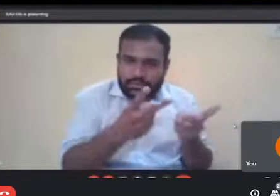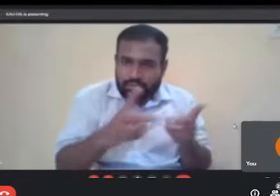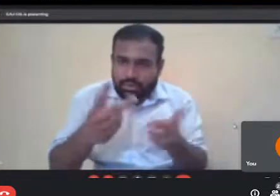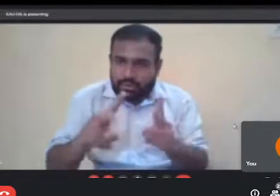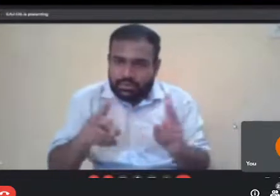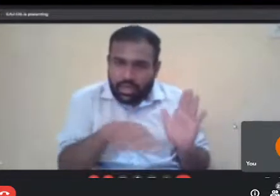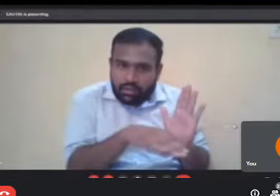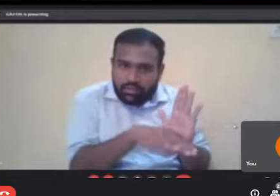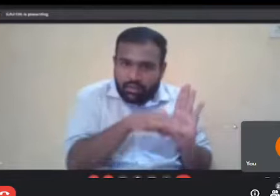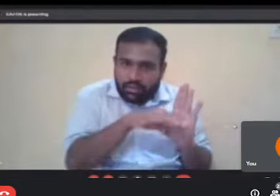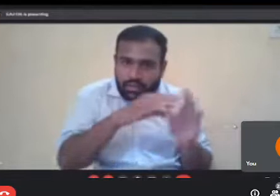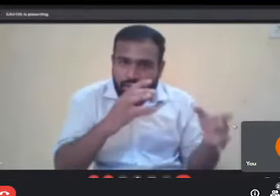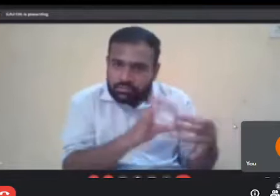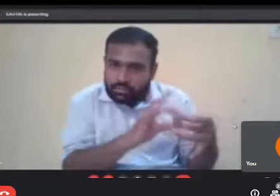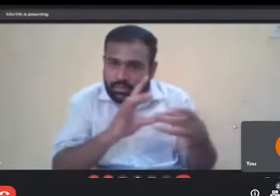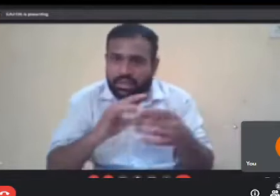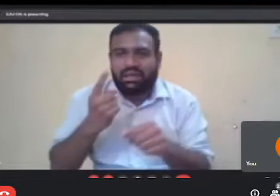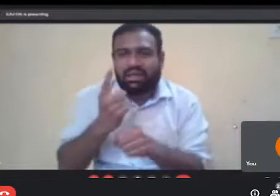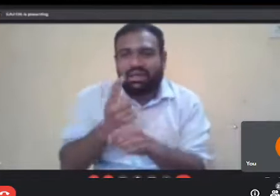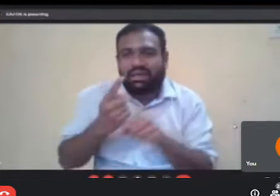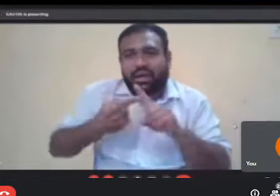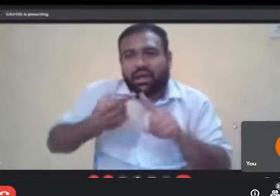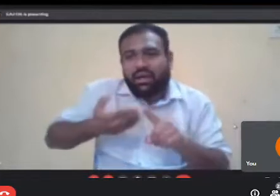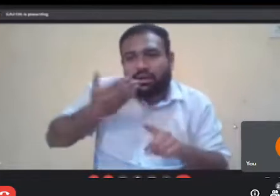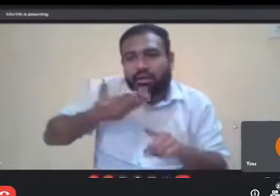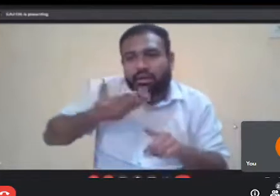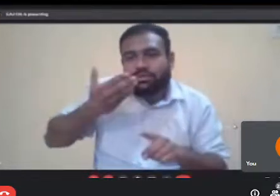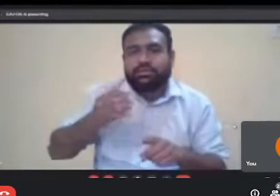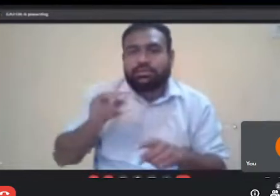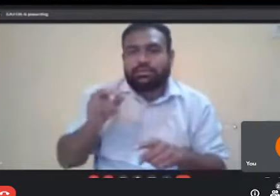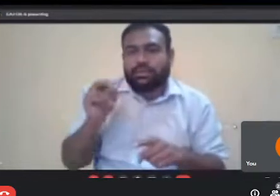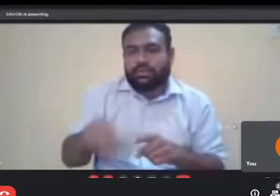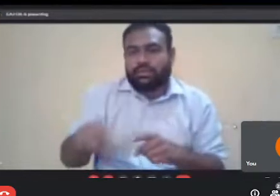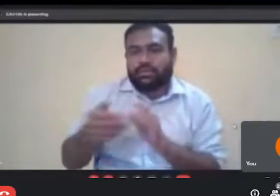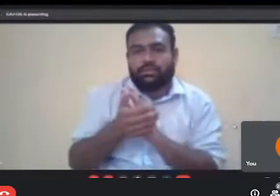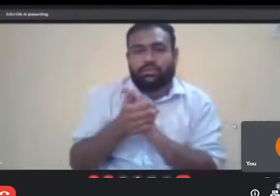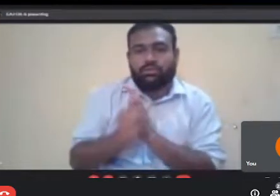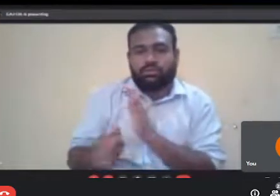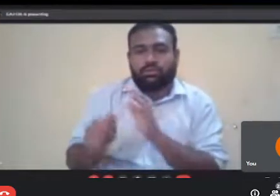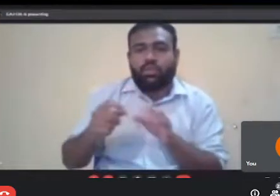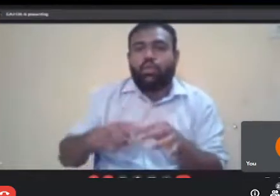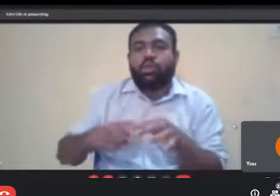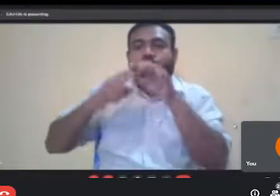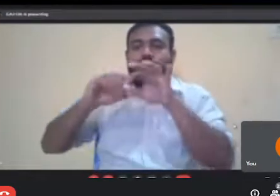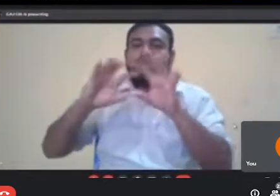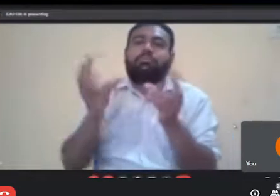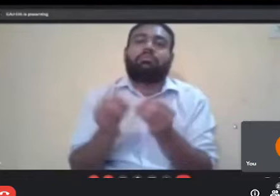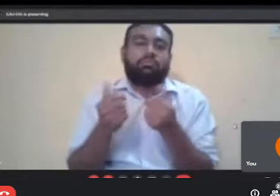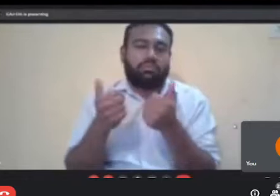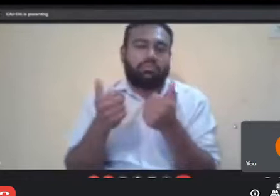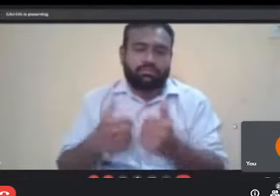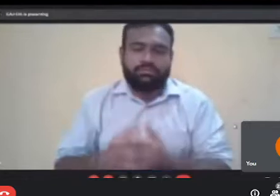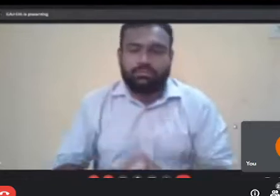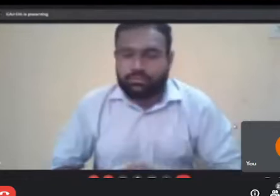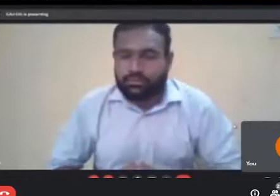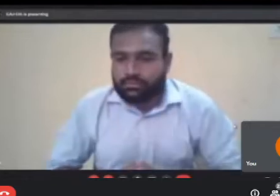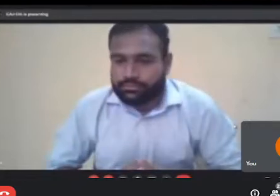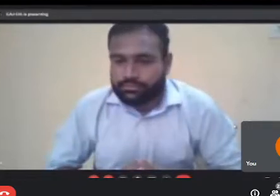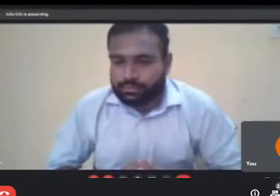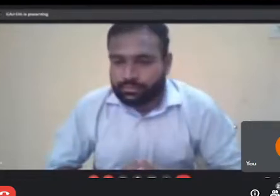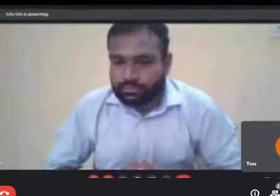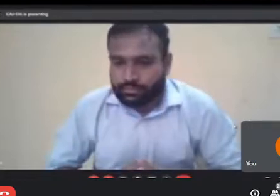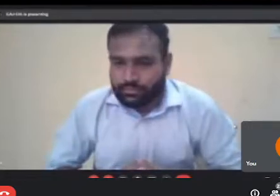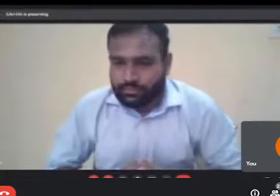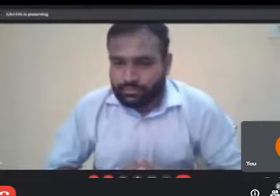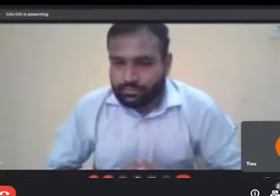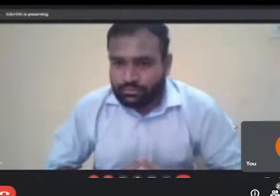the level is not same, right? Every children is not having the same level of brain and everything. So teacher has to be, you know, the skill is very qualified, skill